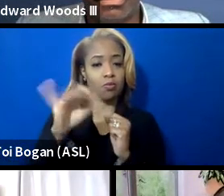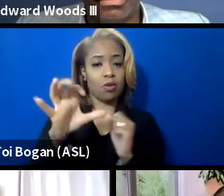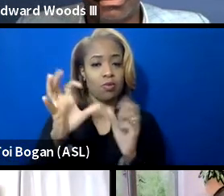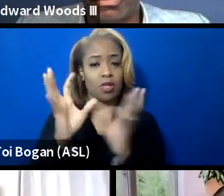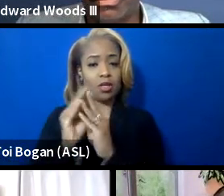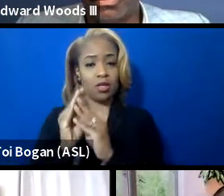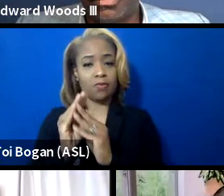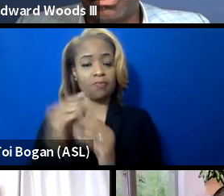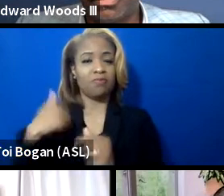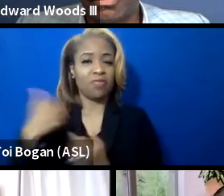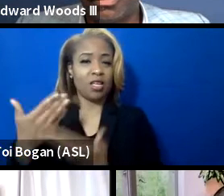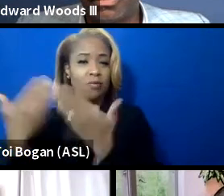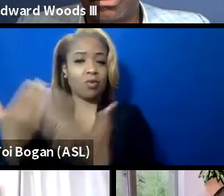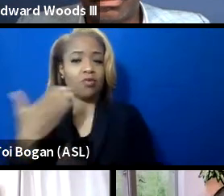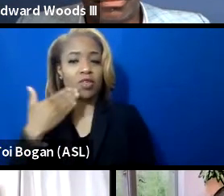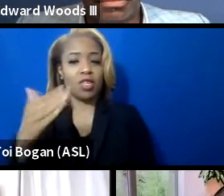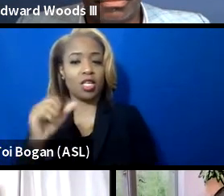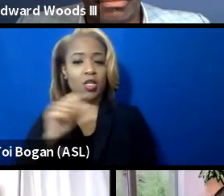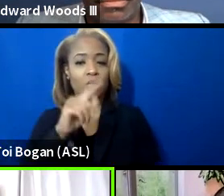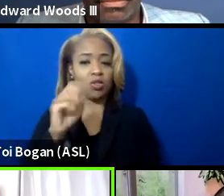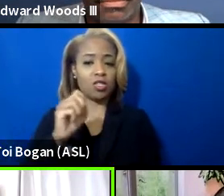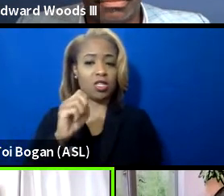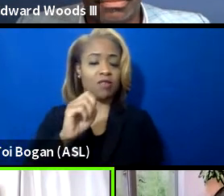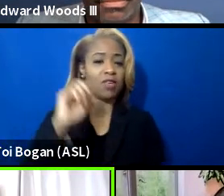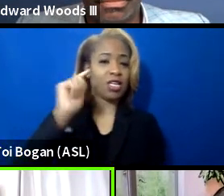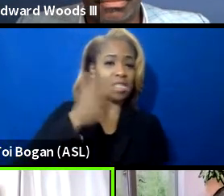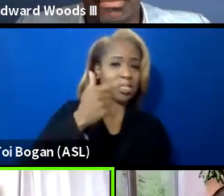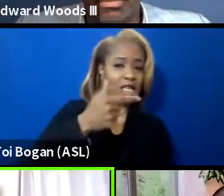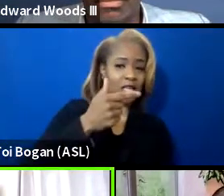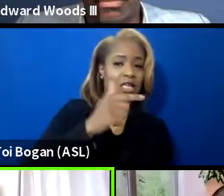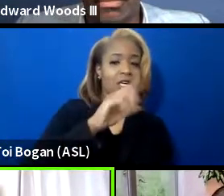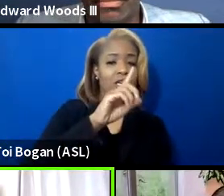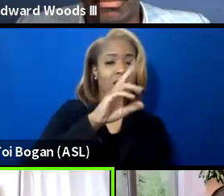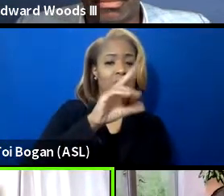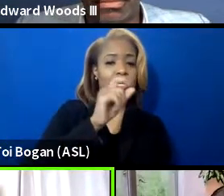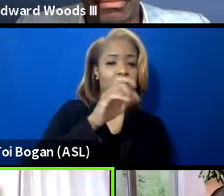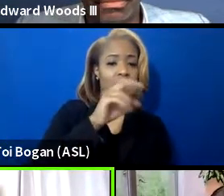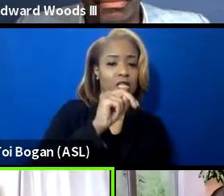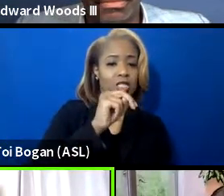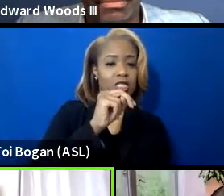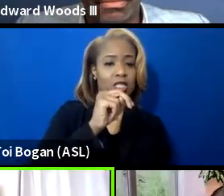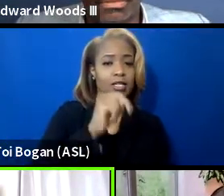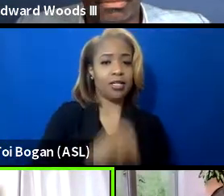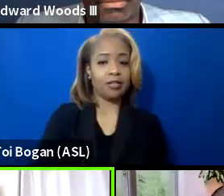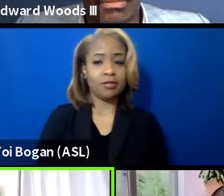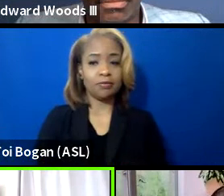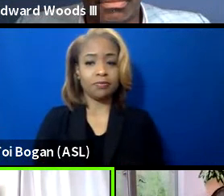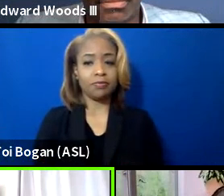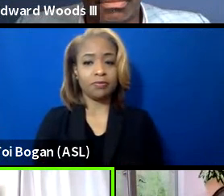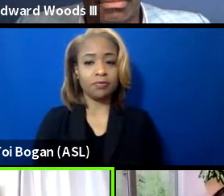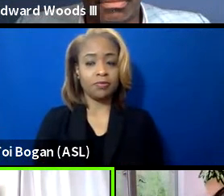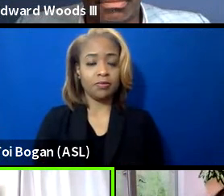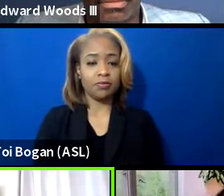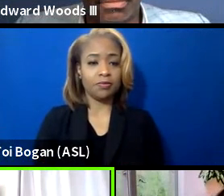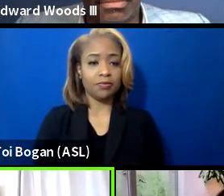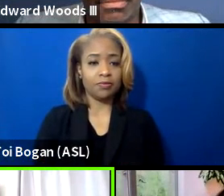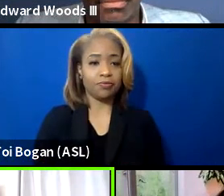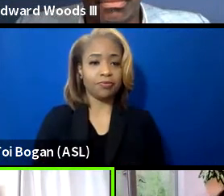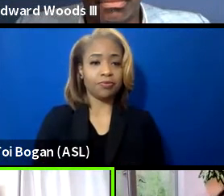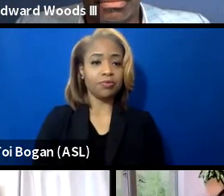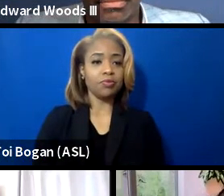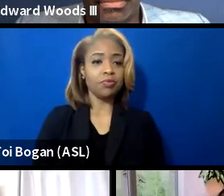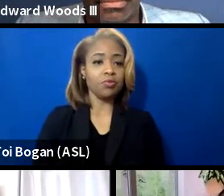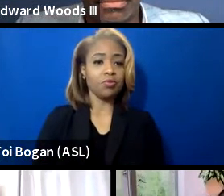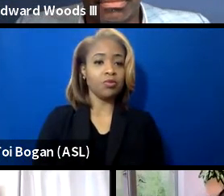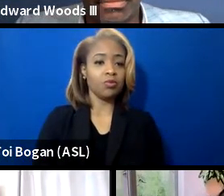moved. Thank you, Steve. Second. So moved by Steve, second by, did I get Dustin? Okay, I want to make sure we get that